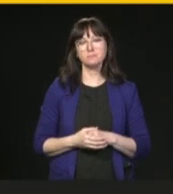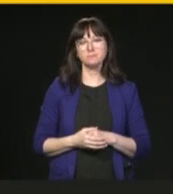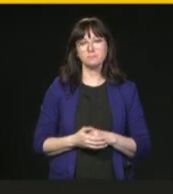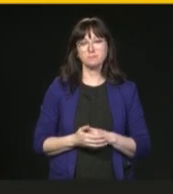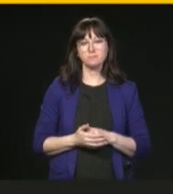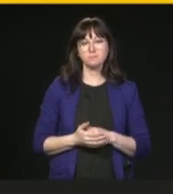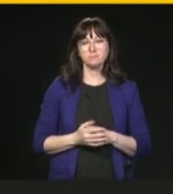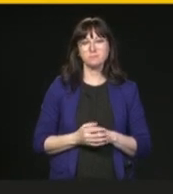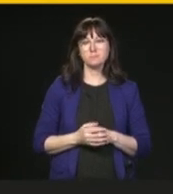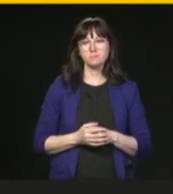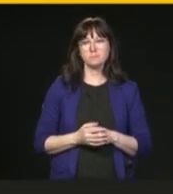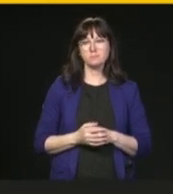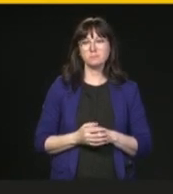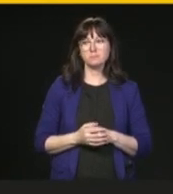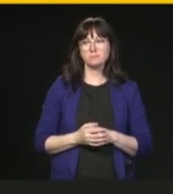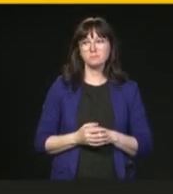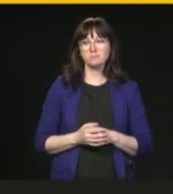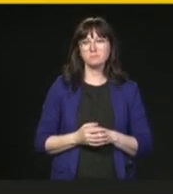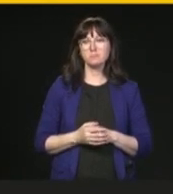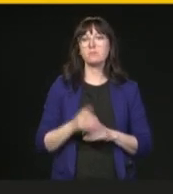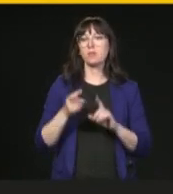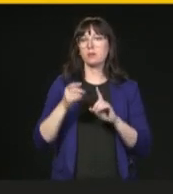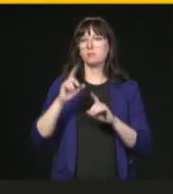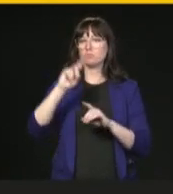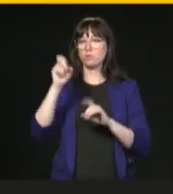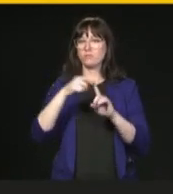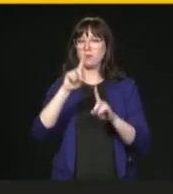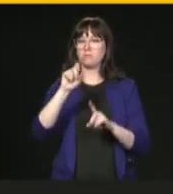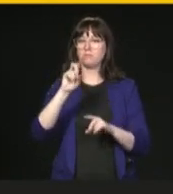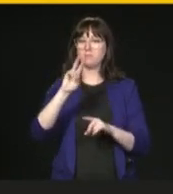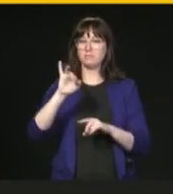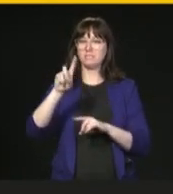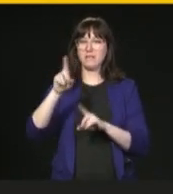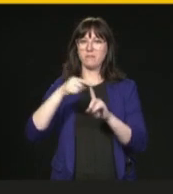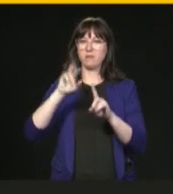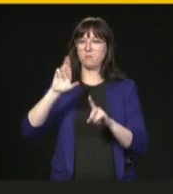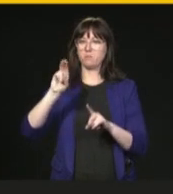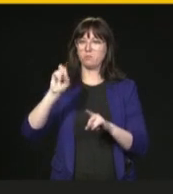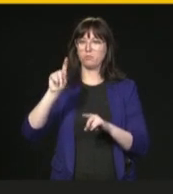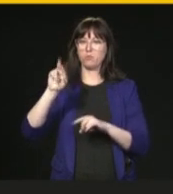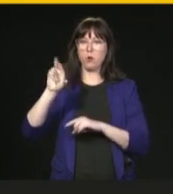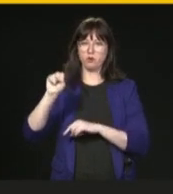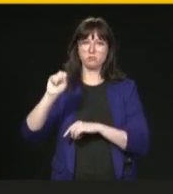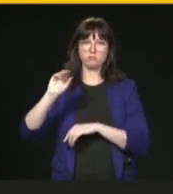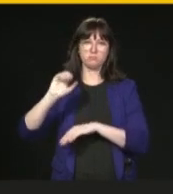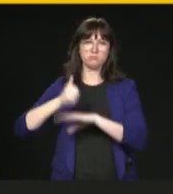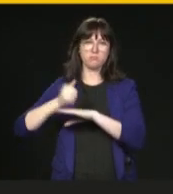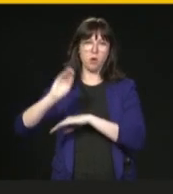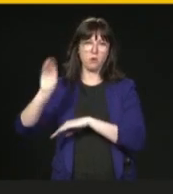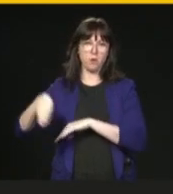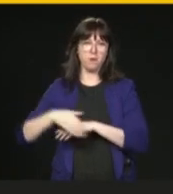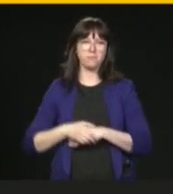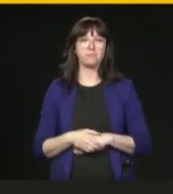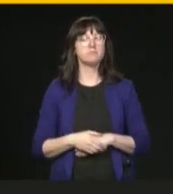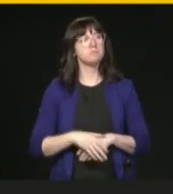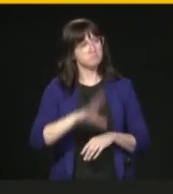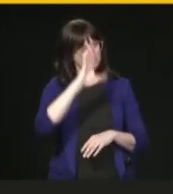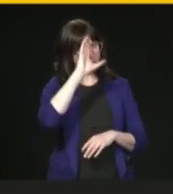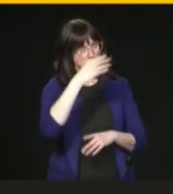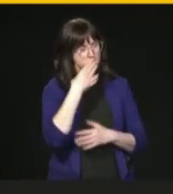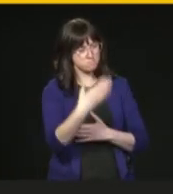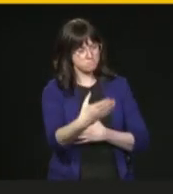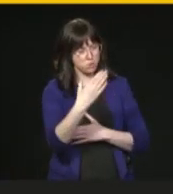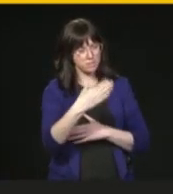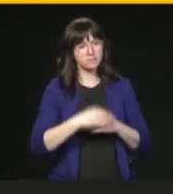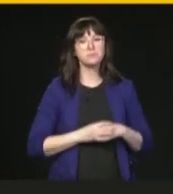Merci. Thank you. The next question is from David Ingram from Reuters, Ottawa. Please go ahead. Yes. Good morning, Prime